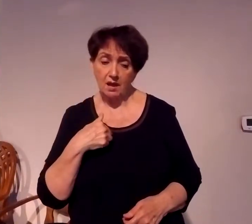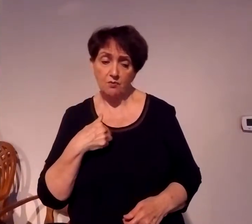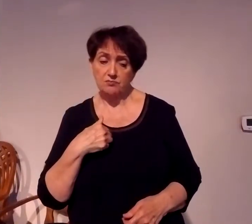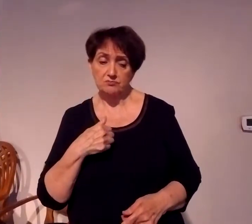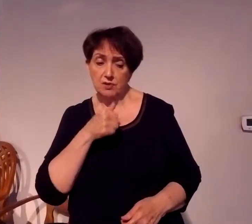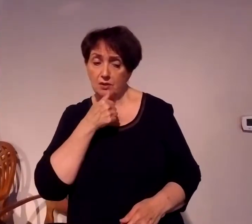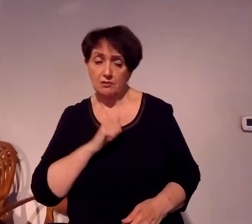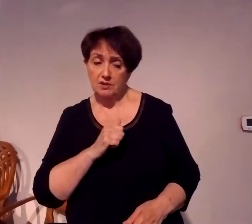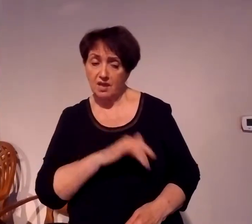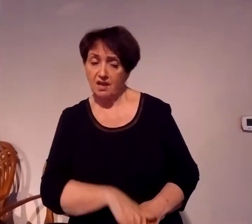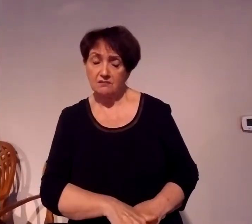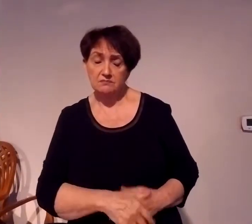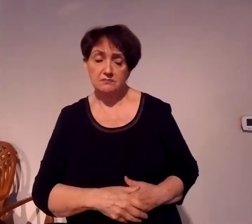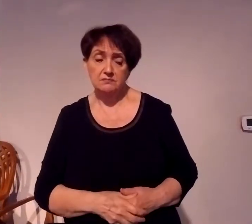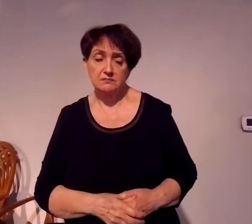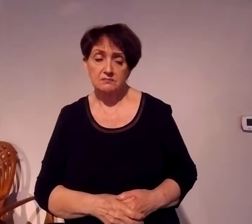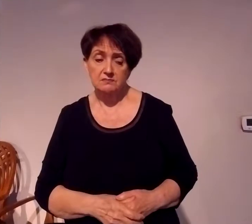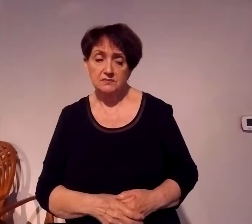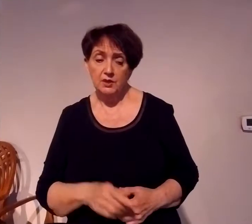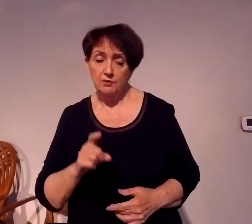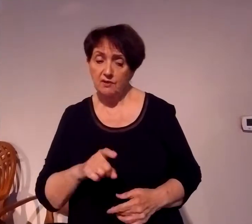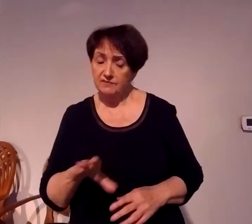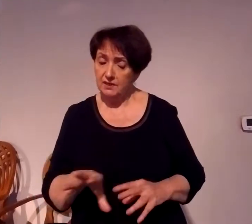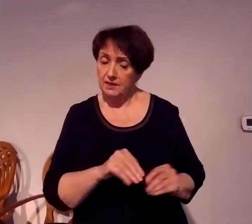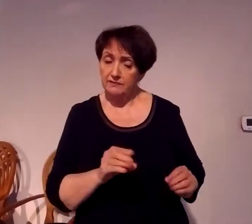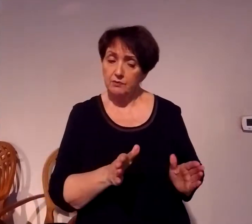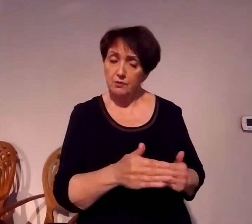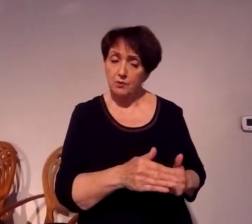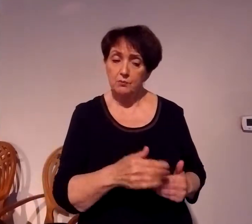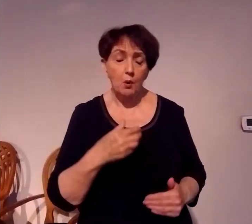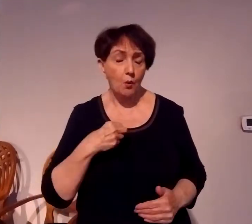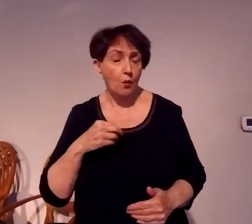thing. So either you have to leave the room or I will."